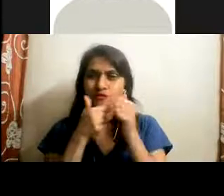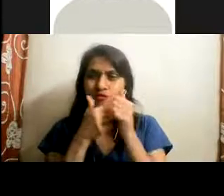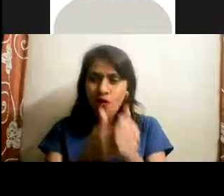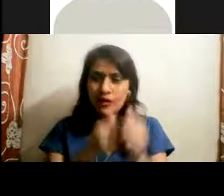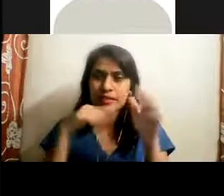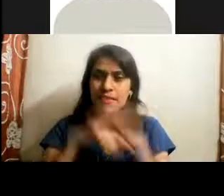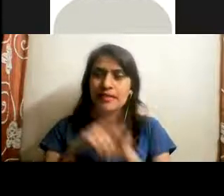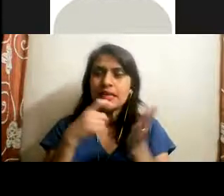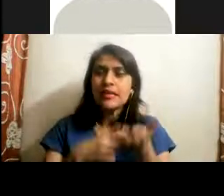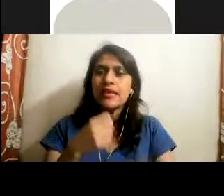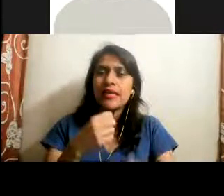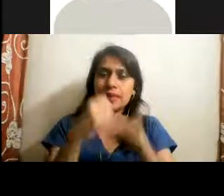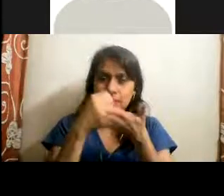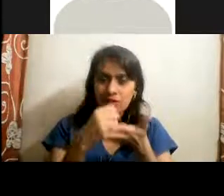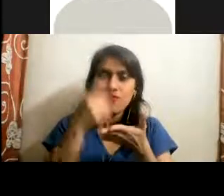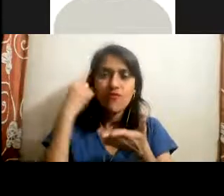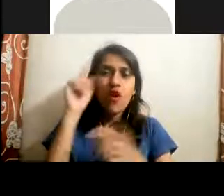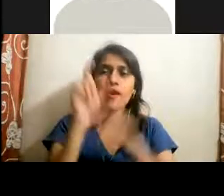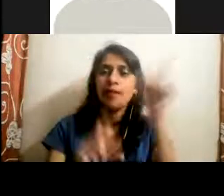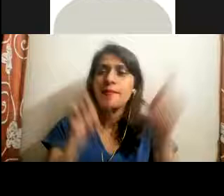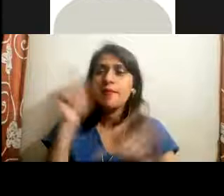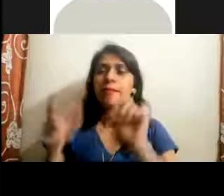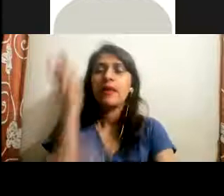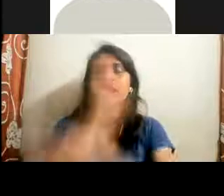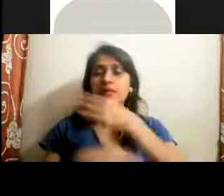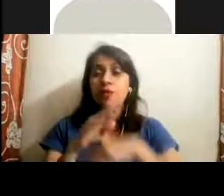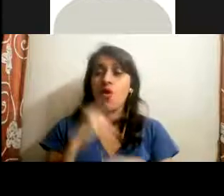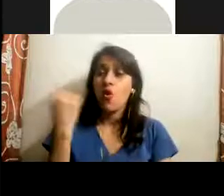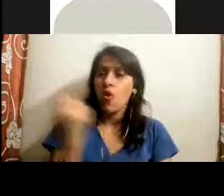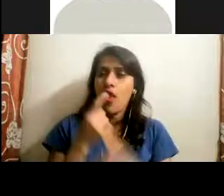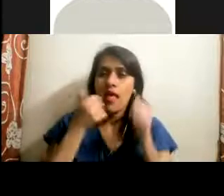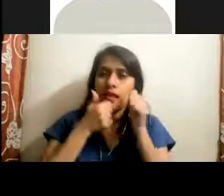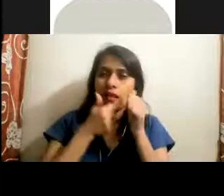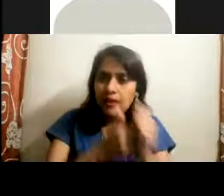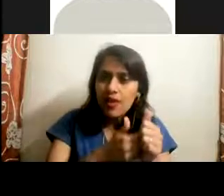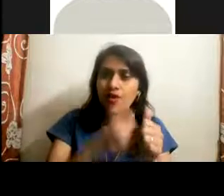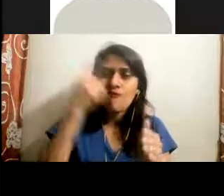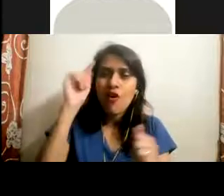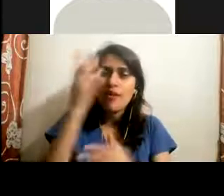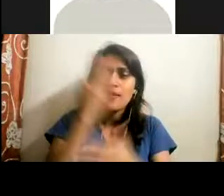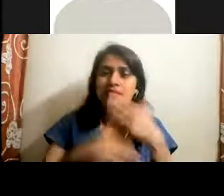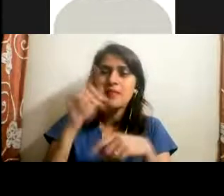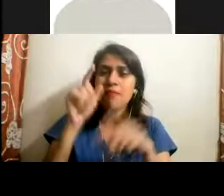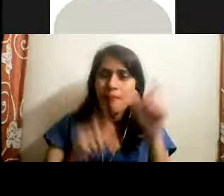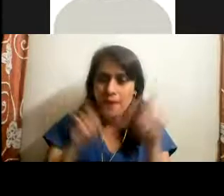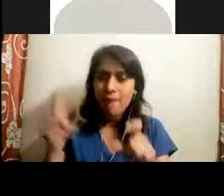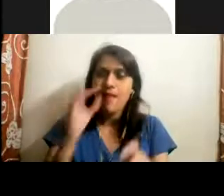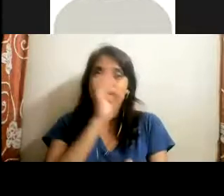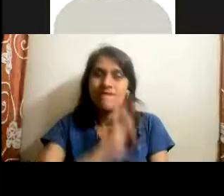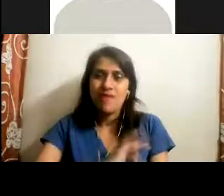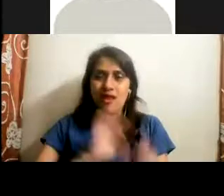and palliative care for persons with disabilities, and only then people with disabilities at the community will be benefited.